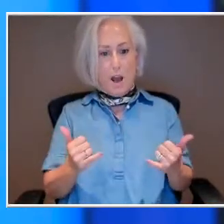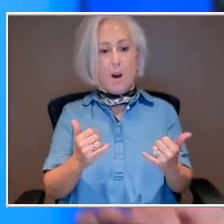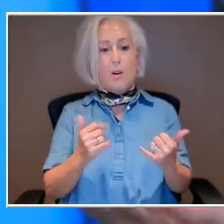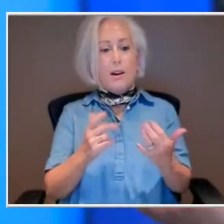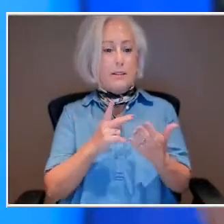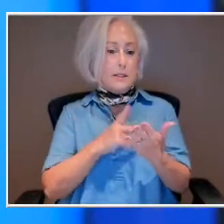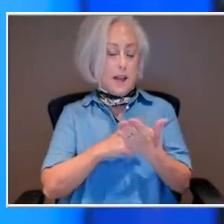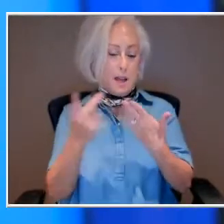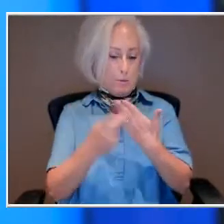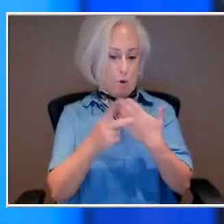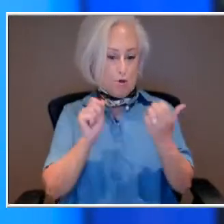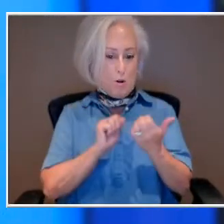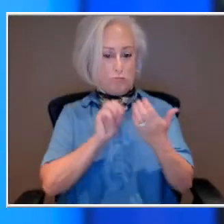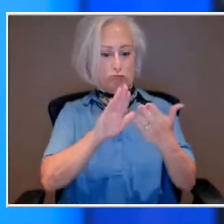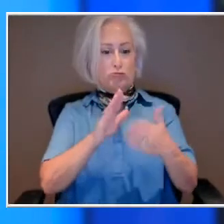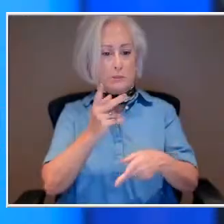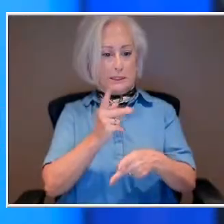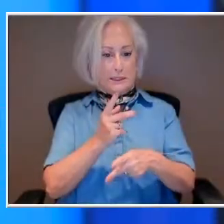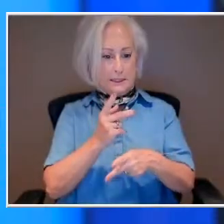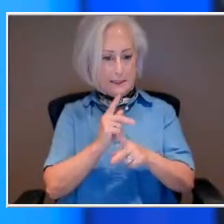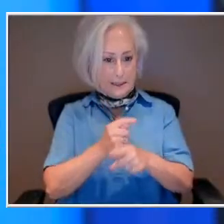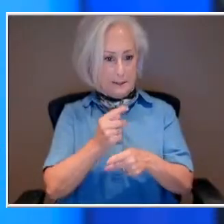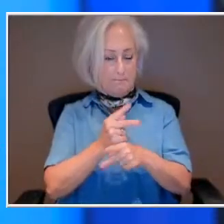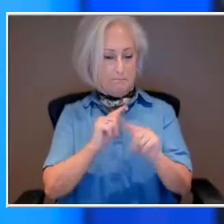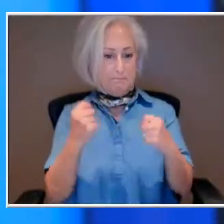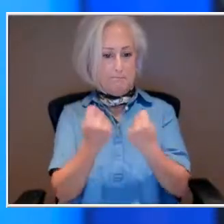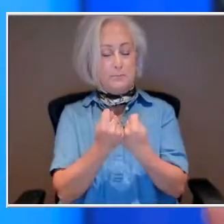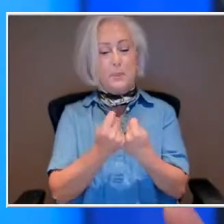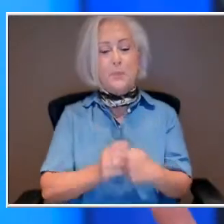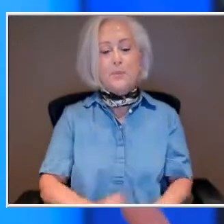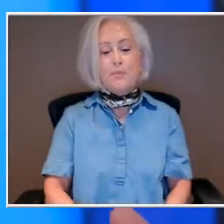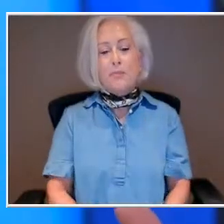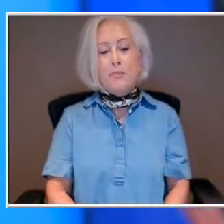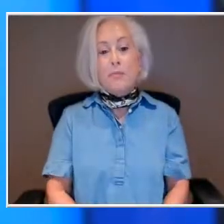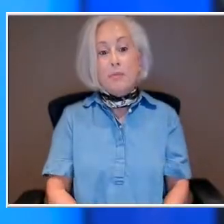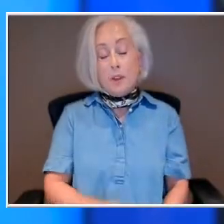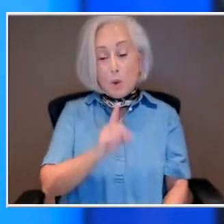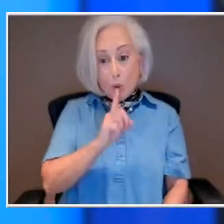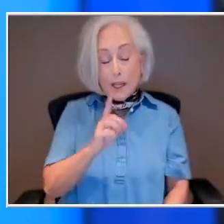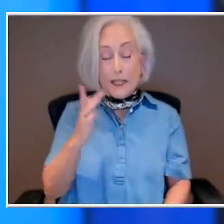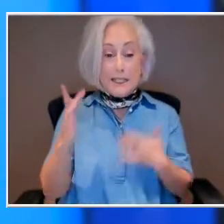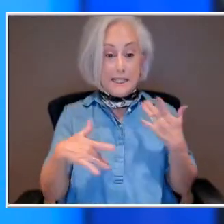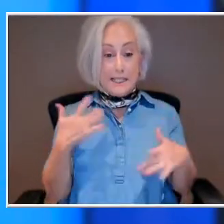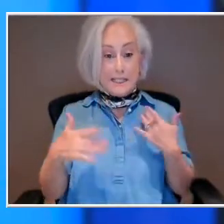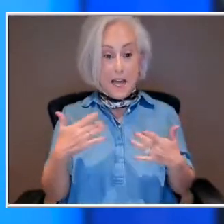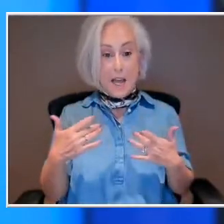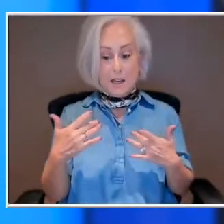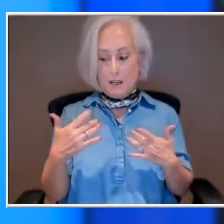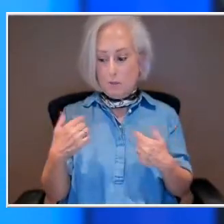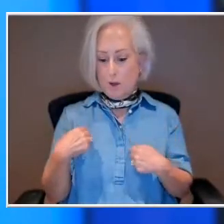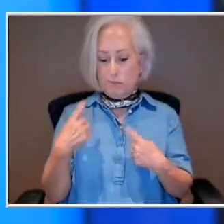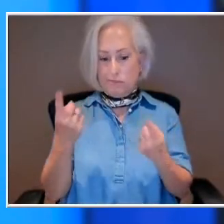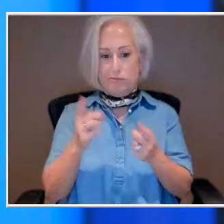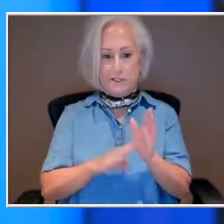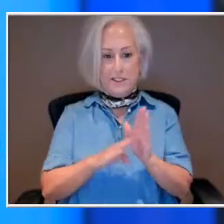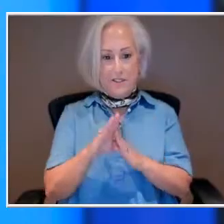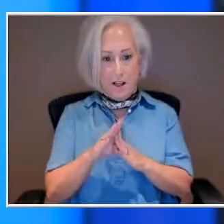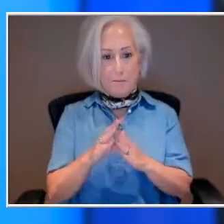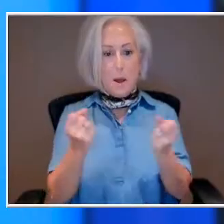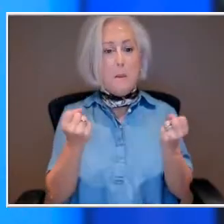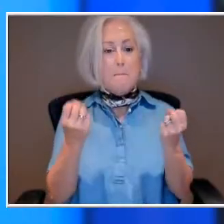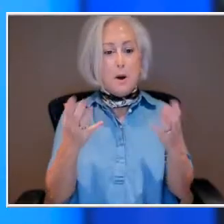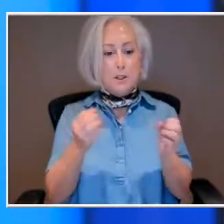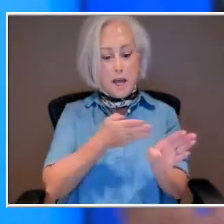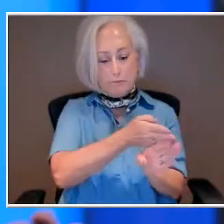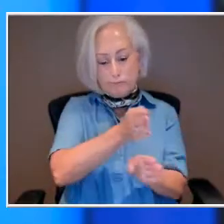First and foremost, I think one thing that really was a benefit that I'm excited that we've developed over the last 7 years is our multidisciplinary clinics, and we've expanded